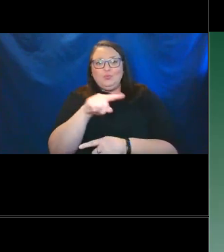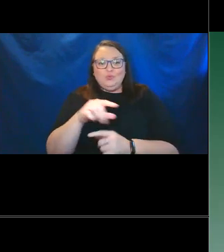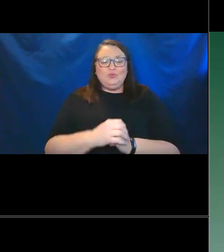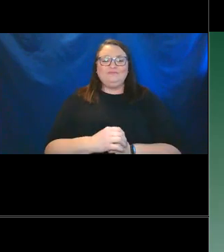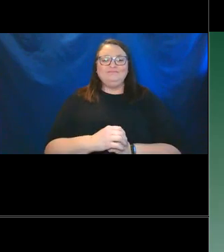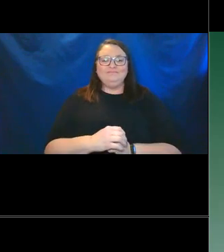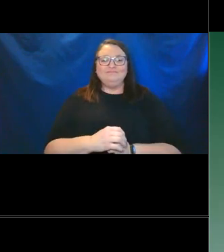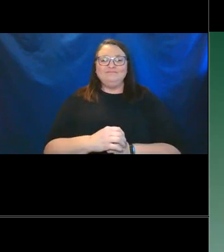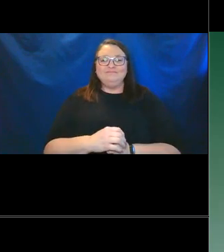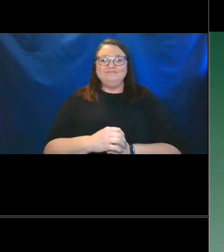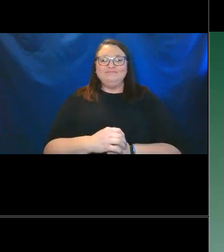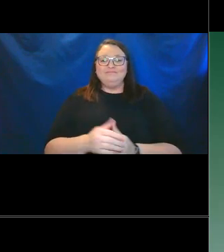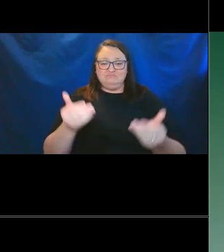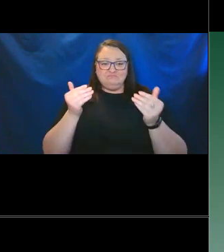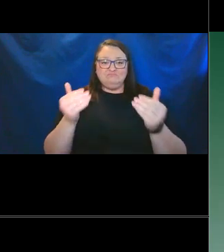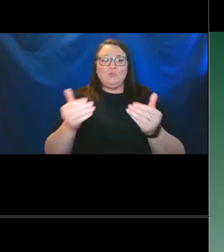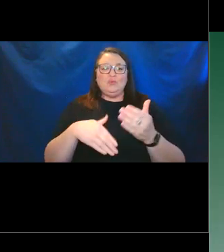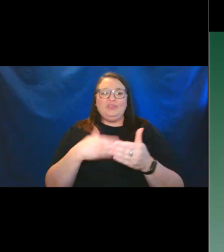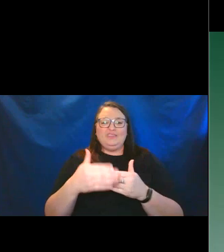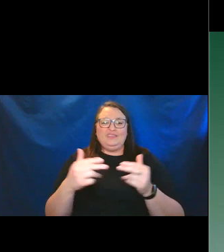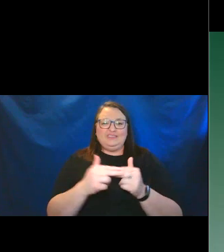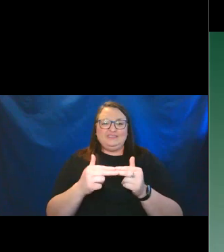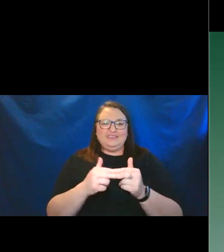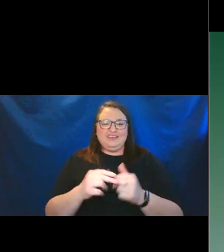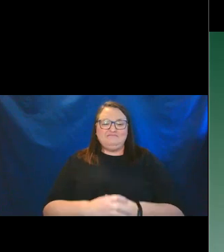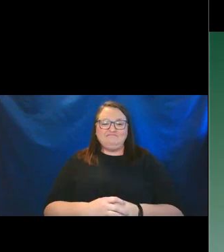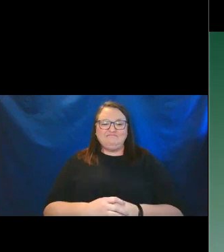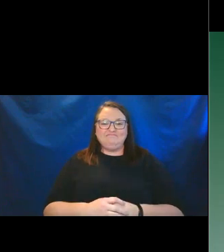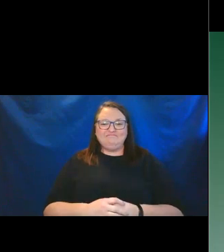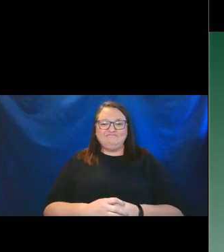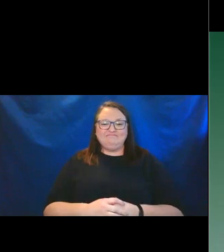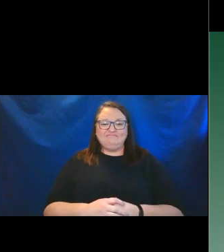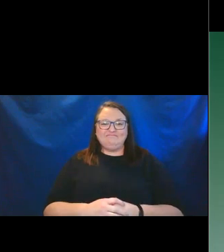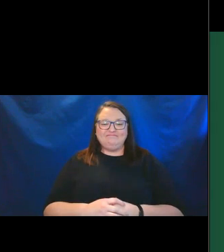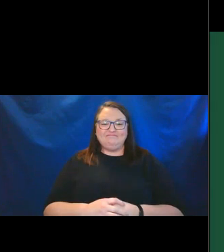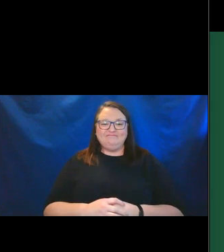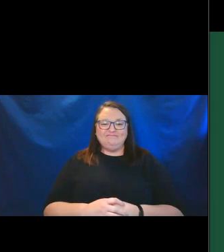We can go ahead to the next slide.